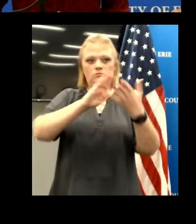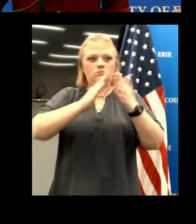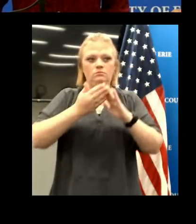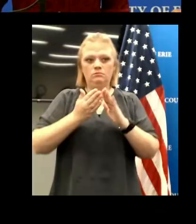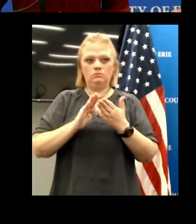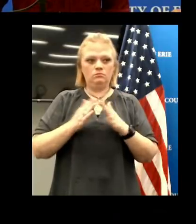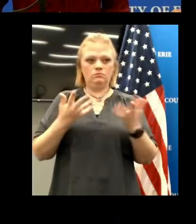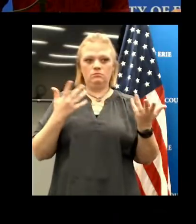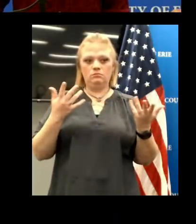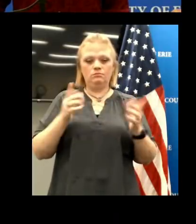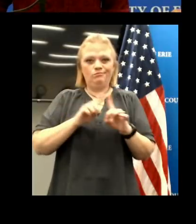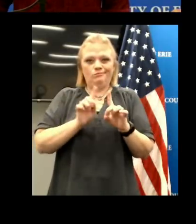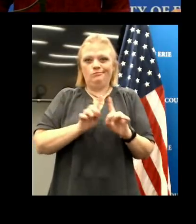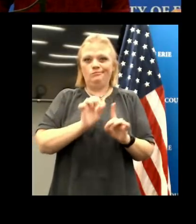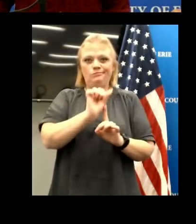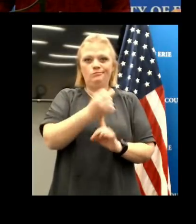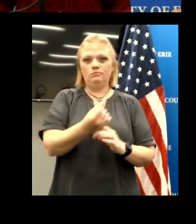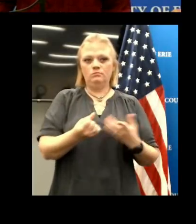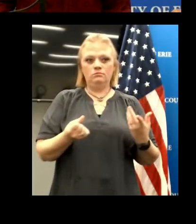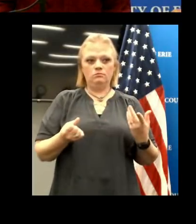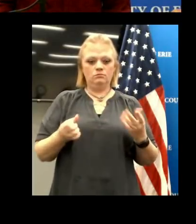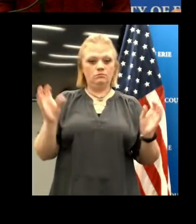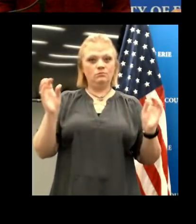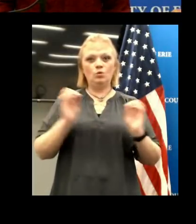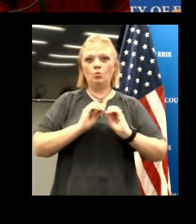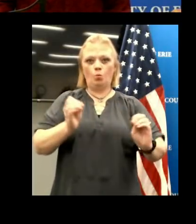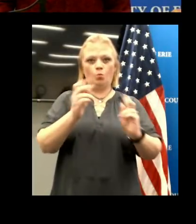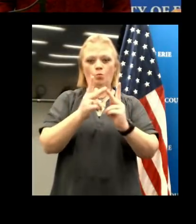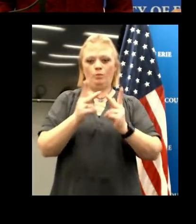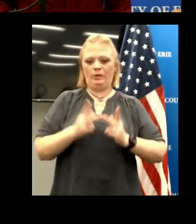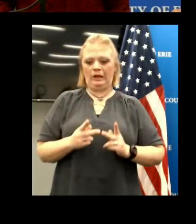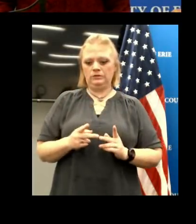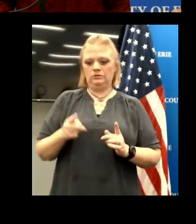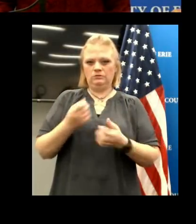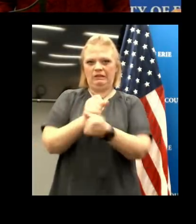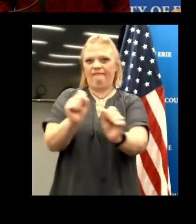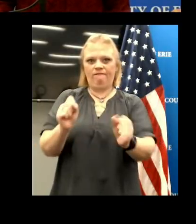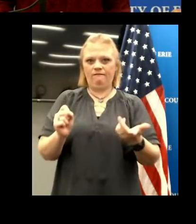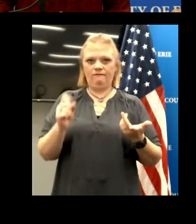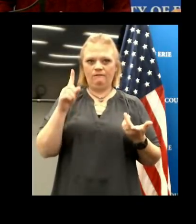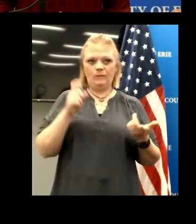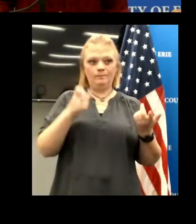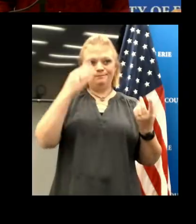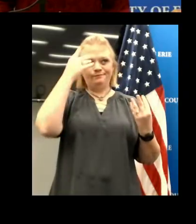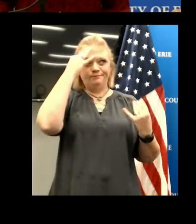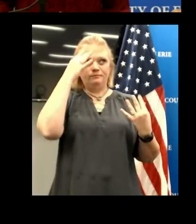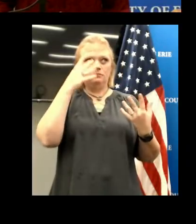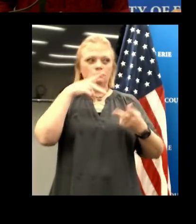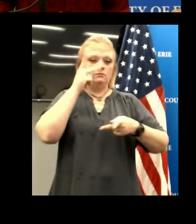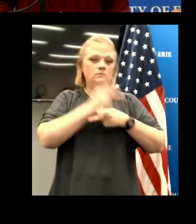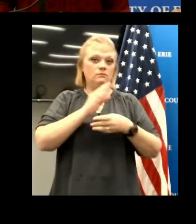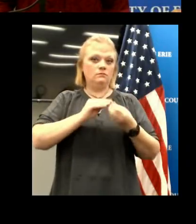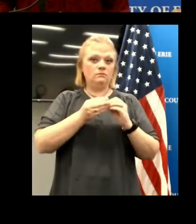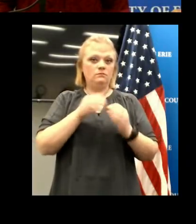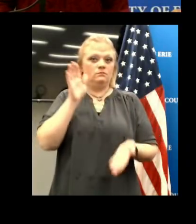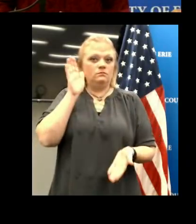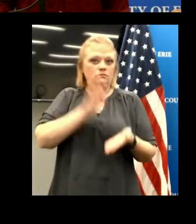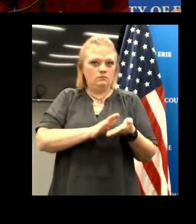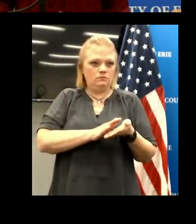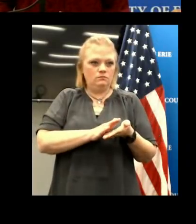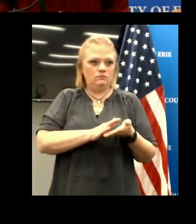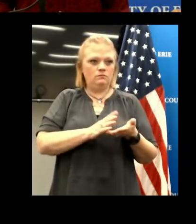a variety of situations. So no place is safe. You really always have to think about keeping the numbers small where you